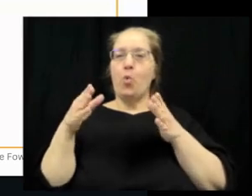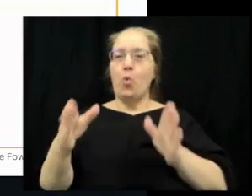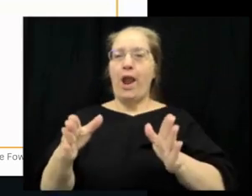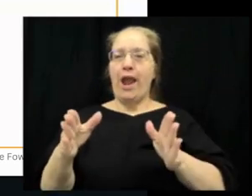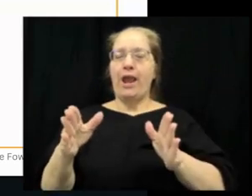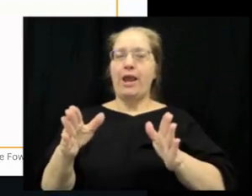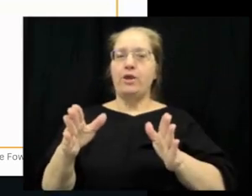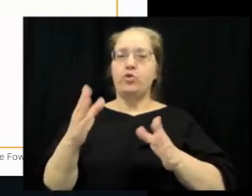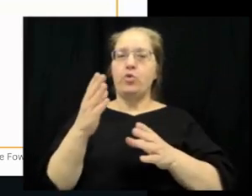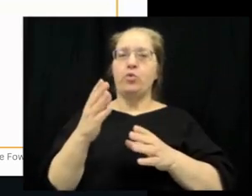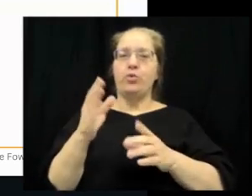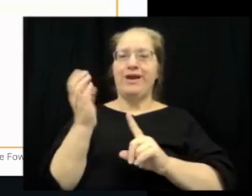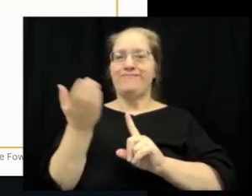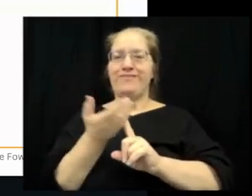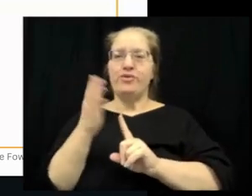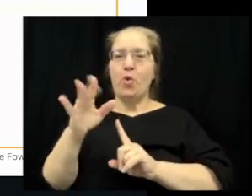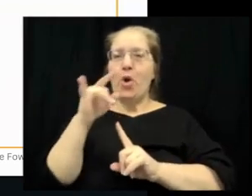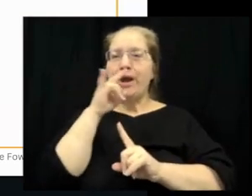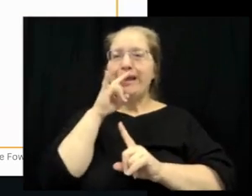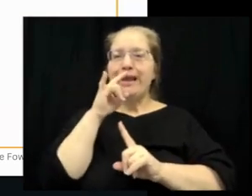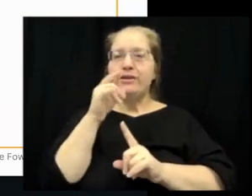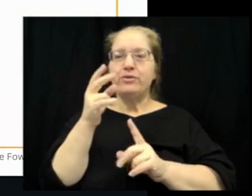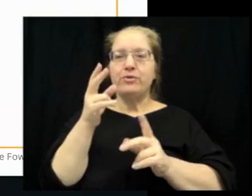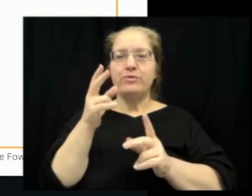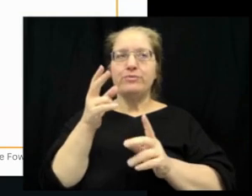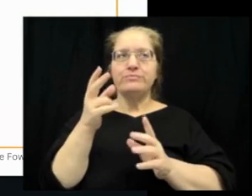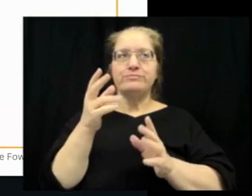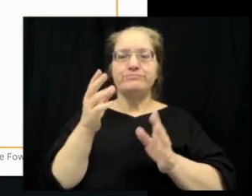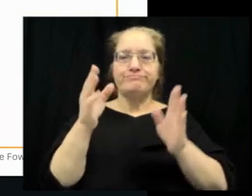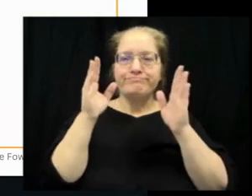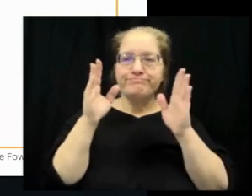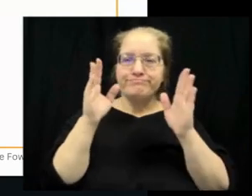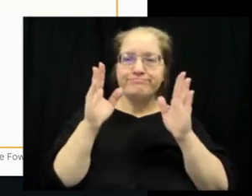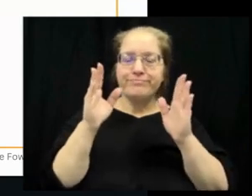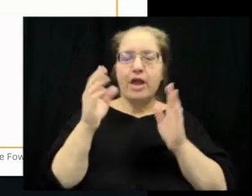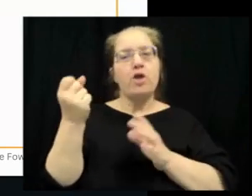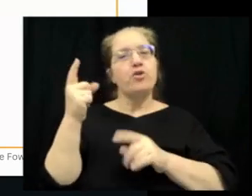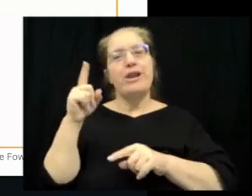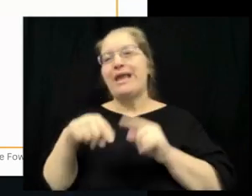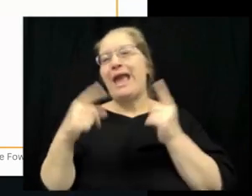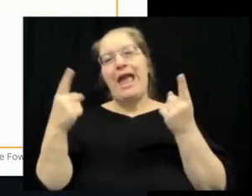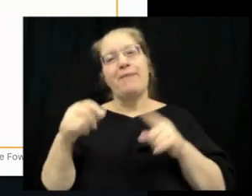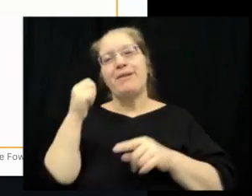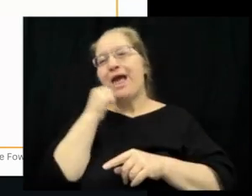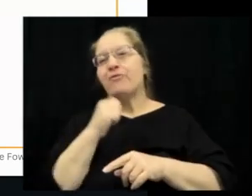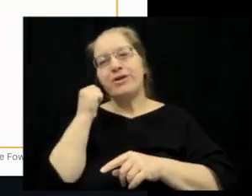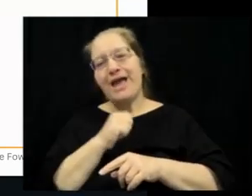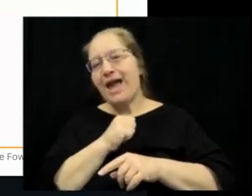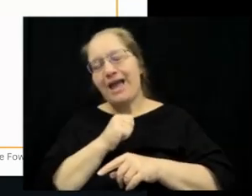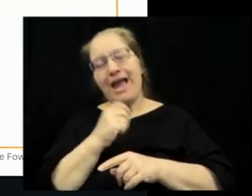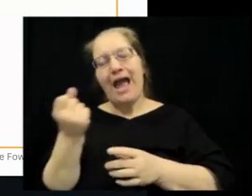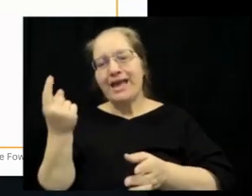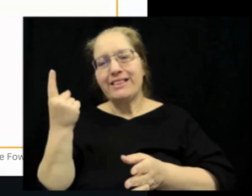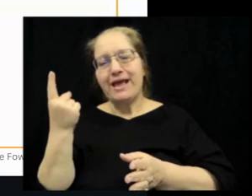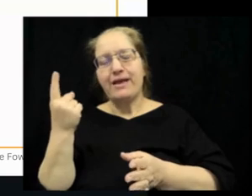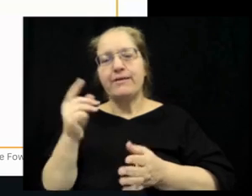what you're saying. And of course, you can't do this every single day. But this is like, you take your kid out, you